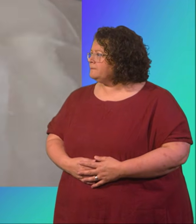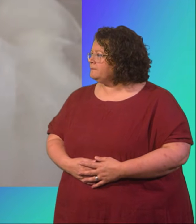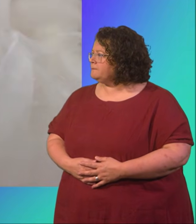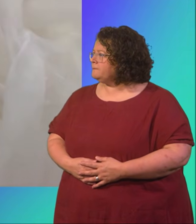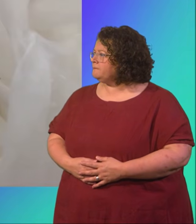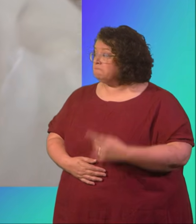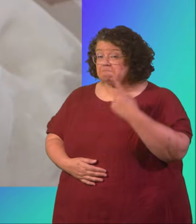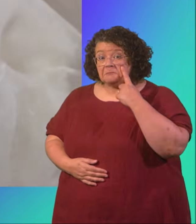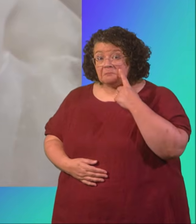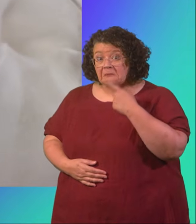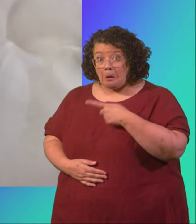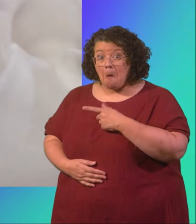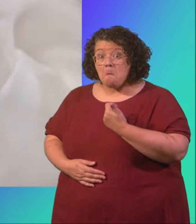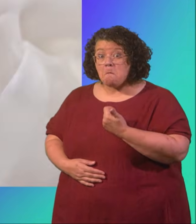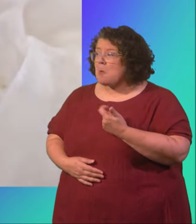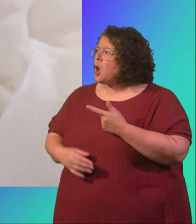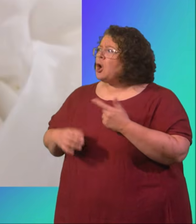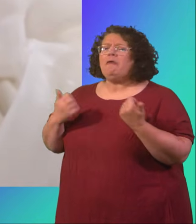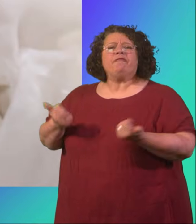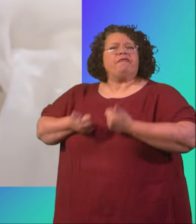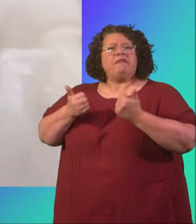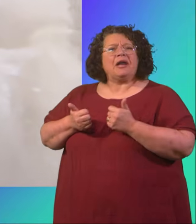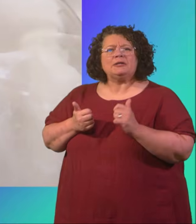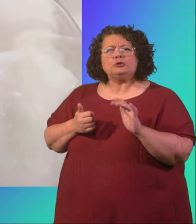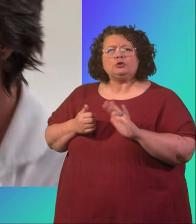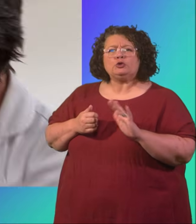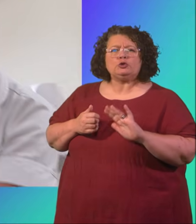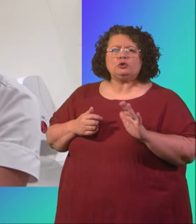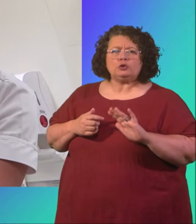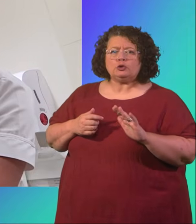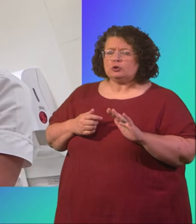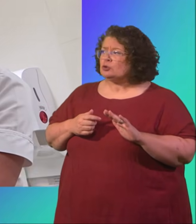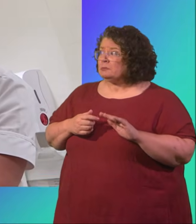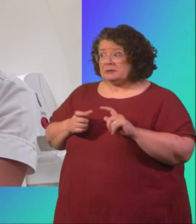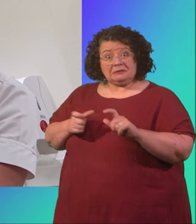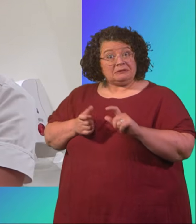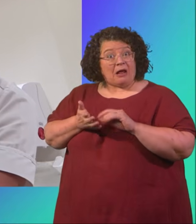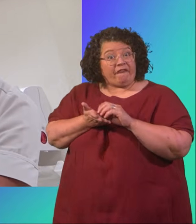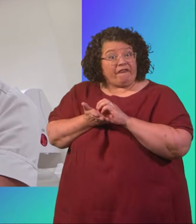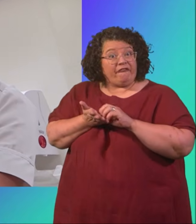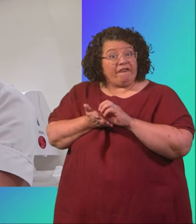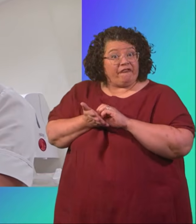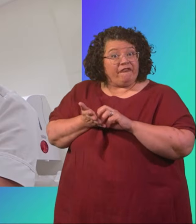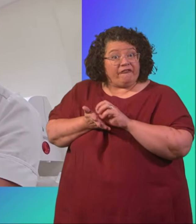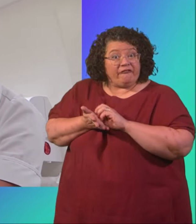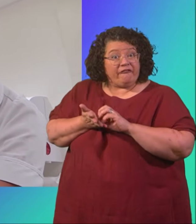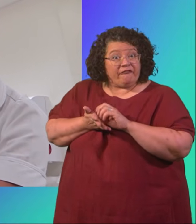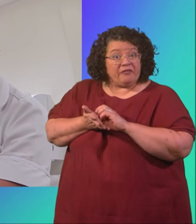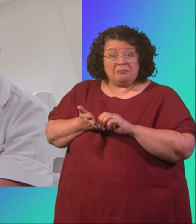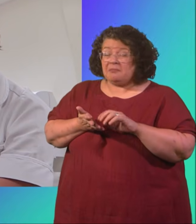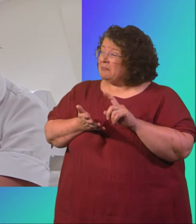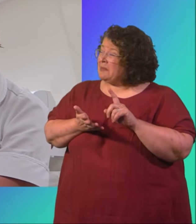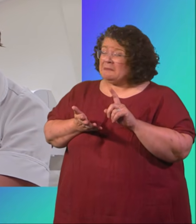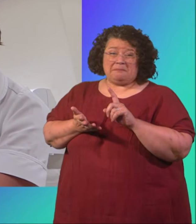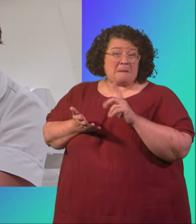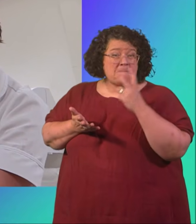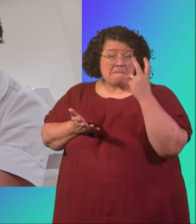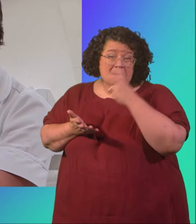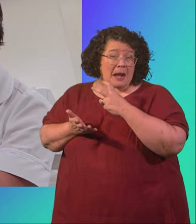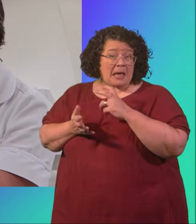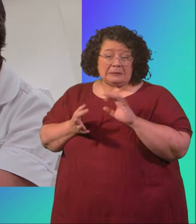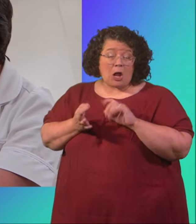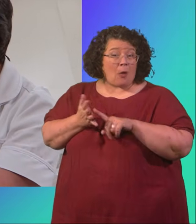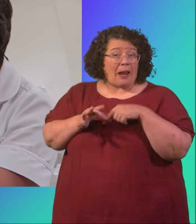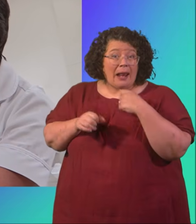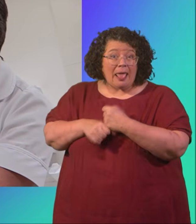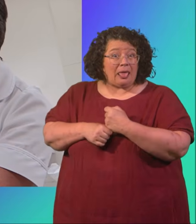not completely, and they're still quite lively there. They're our little blind, legless surgeons that help to clean up all the mucky